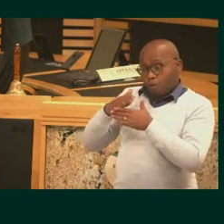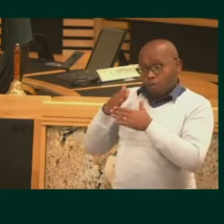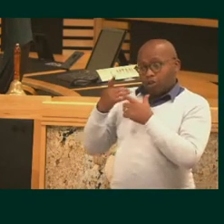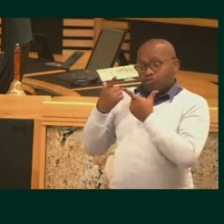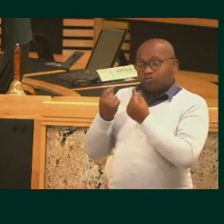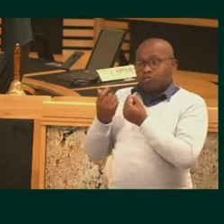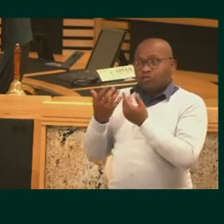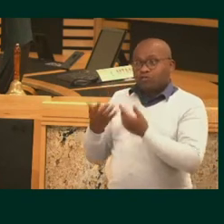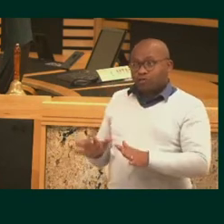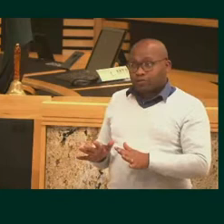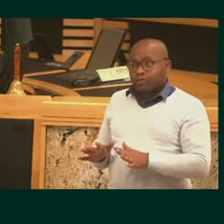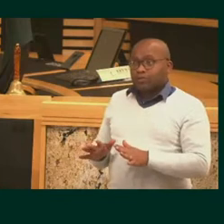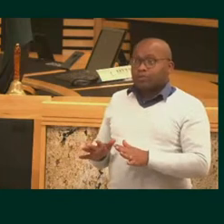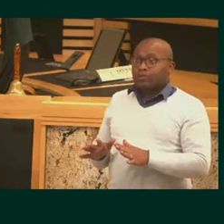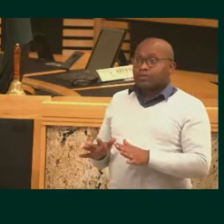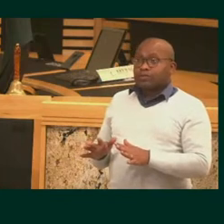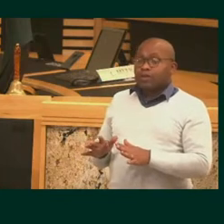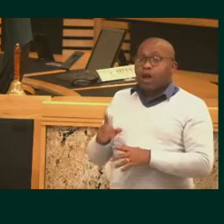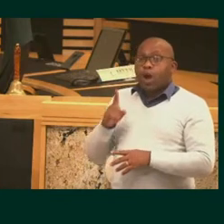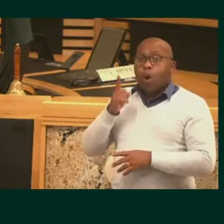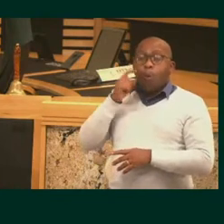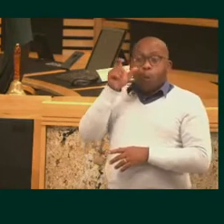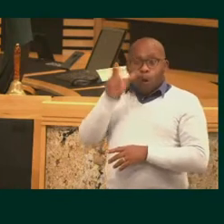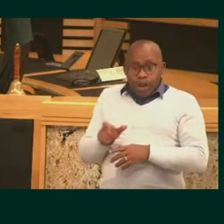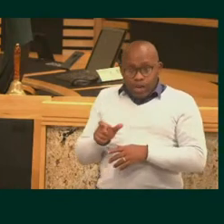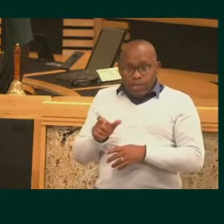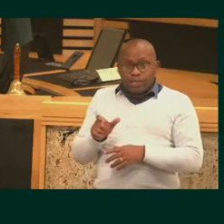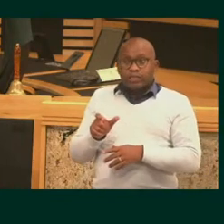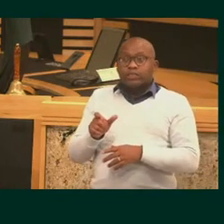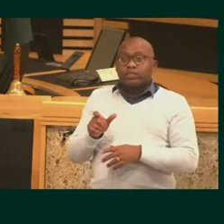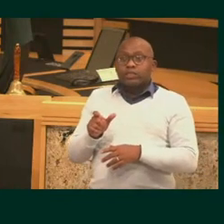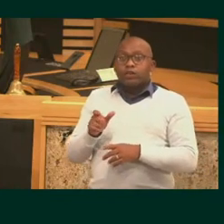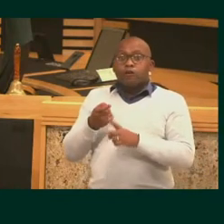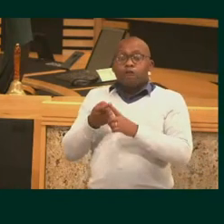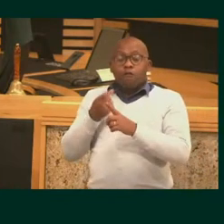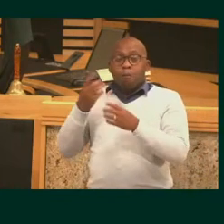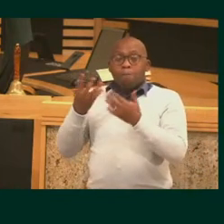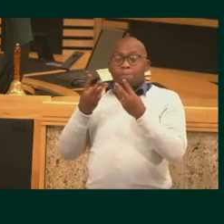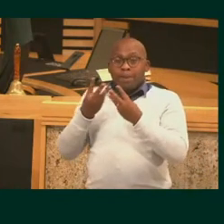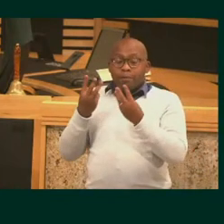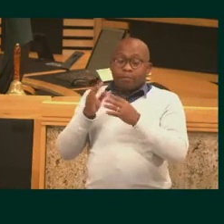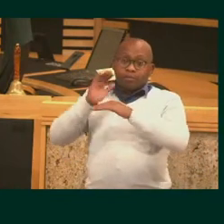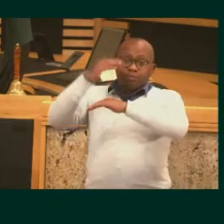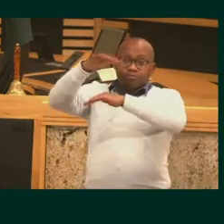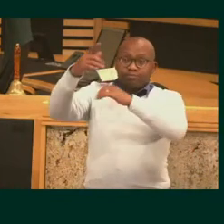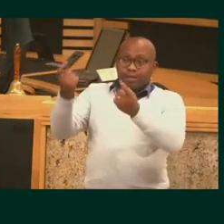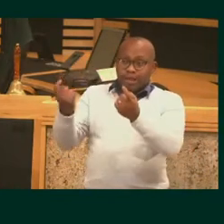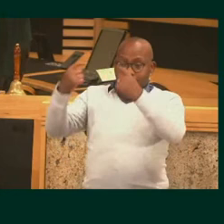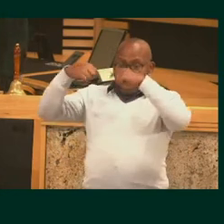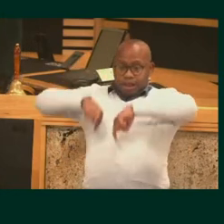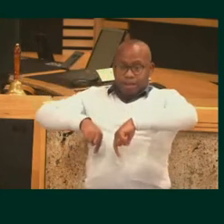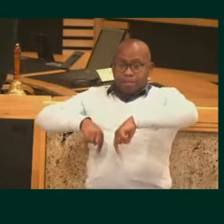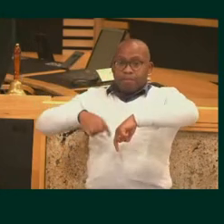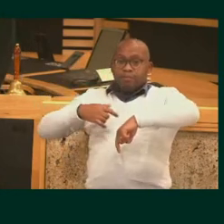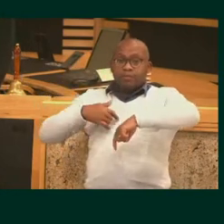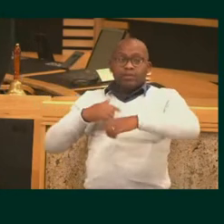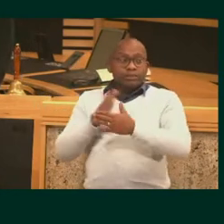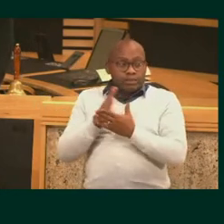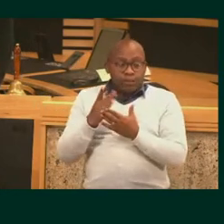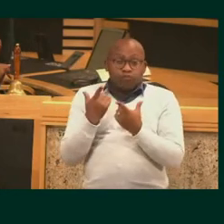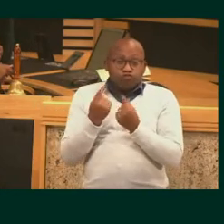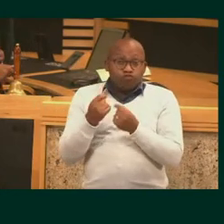as a result of the weaknesses within the group of foreign Nationals where there is inside job in some